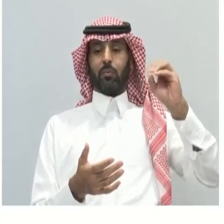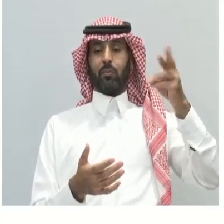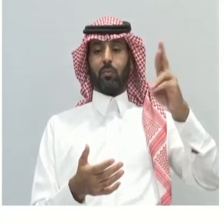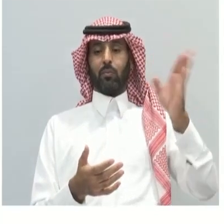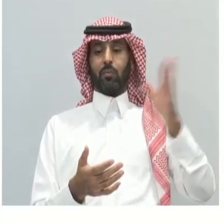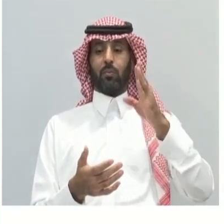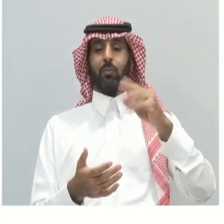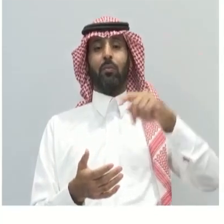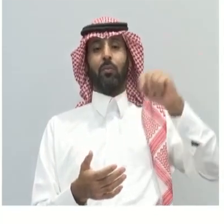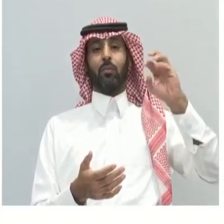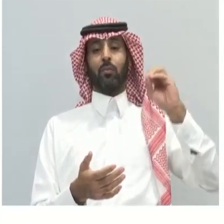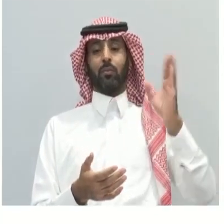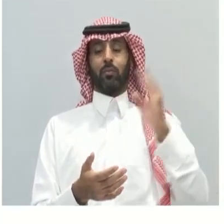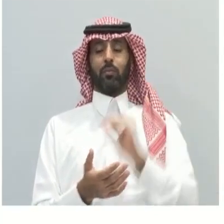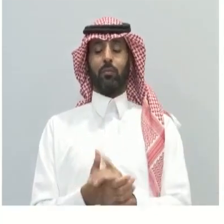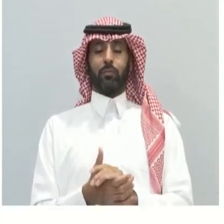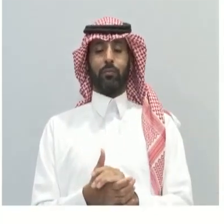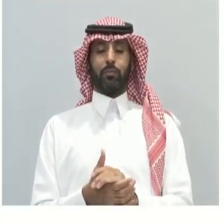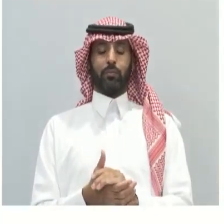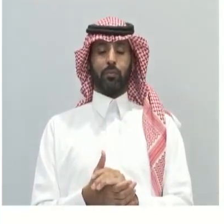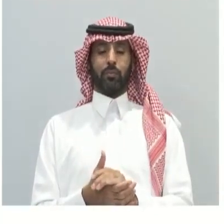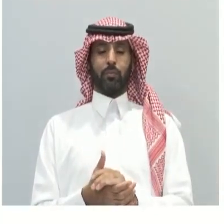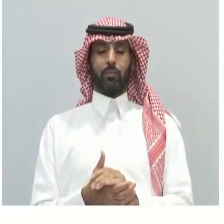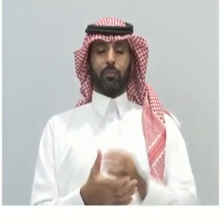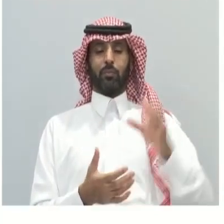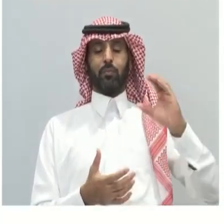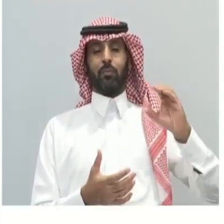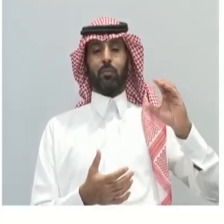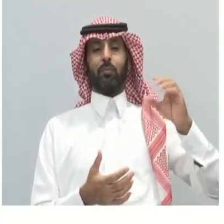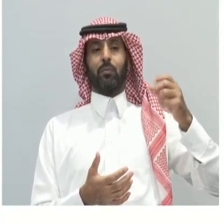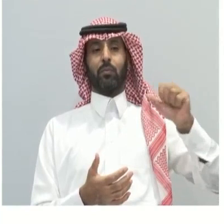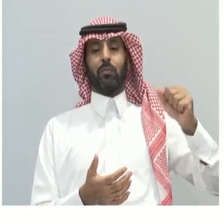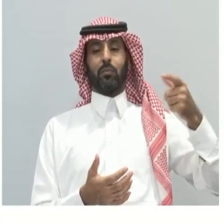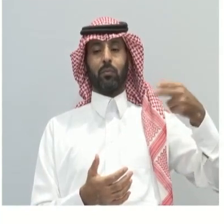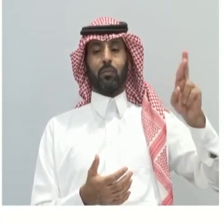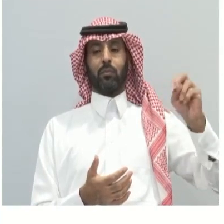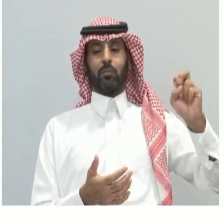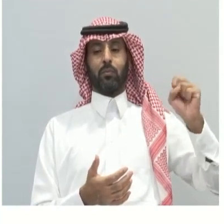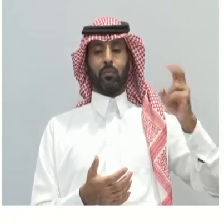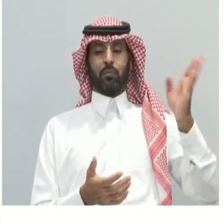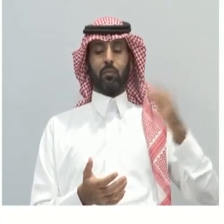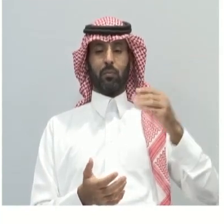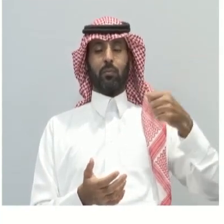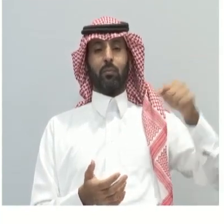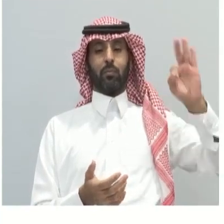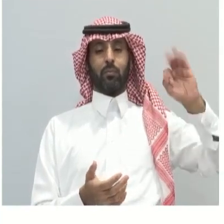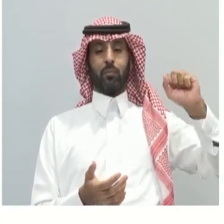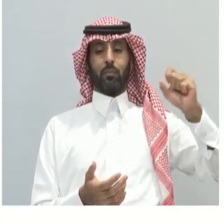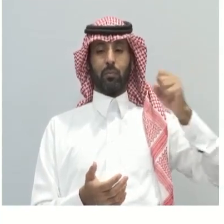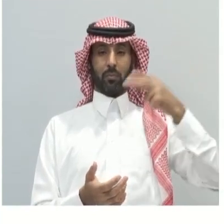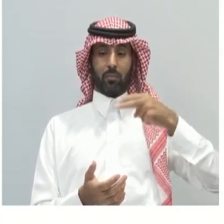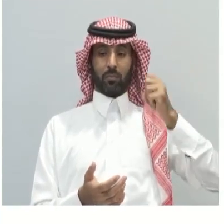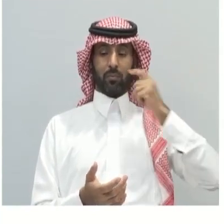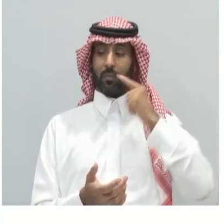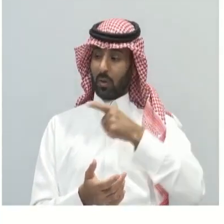it together. Carson, Fahad, is that you? Fahad, yes, it's me. I don't have the address of